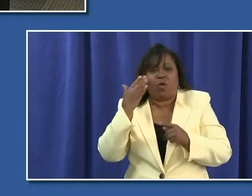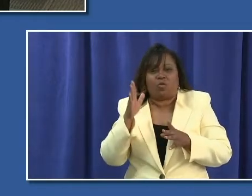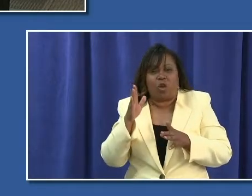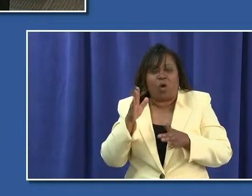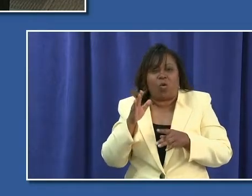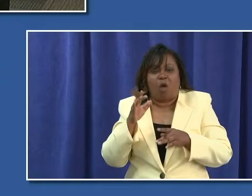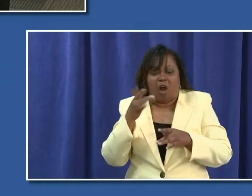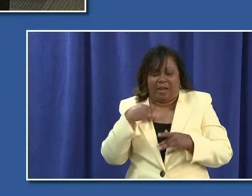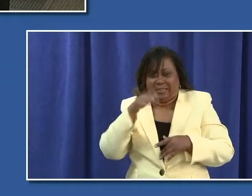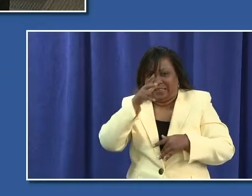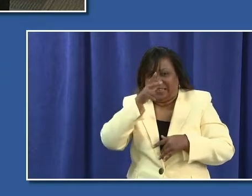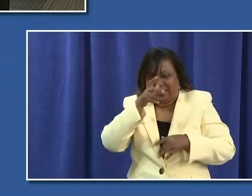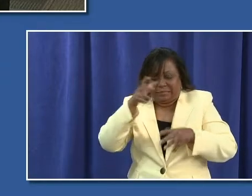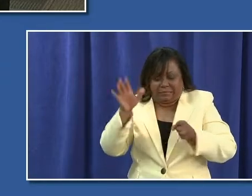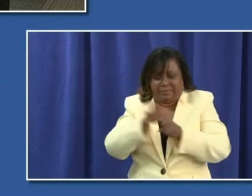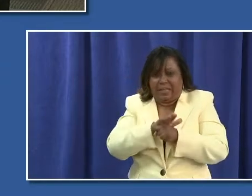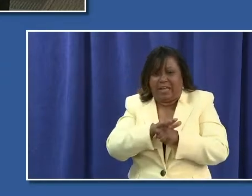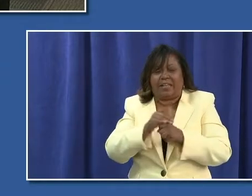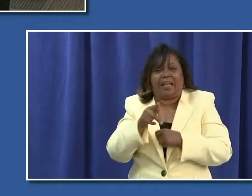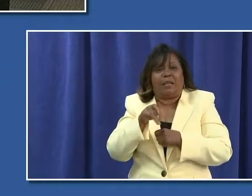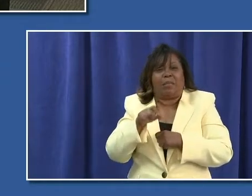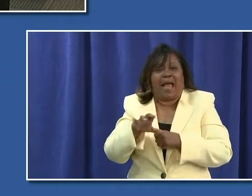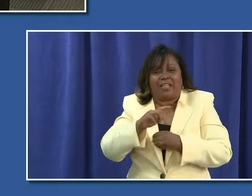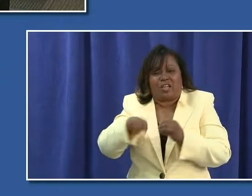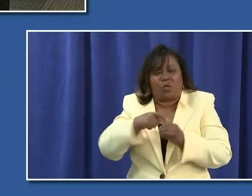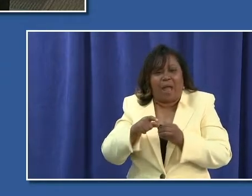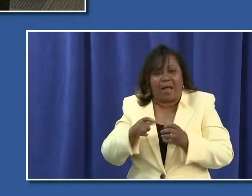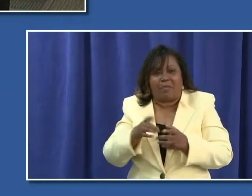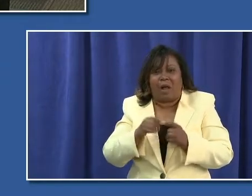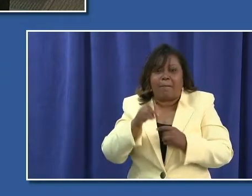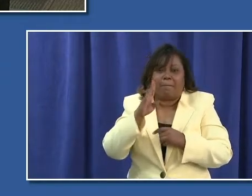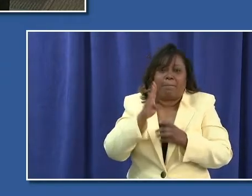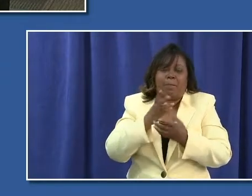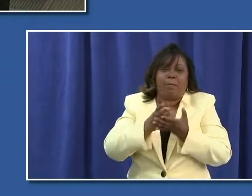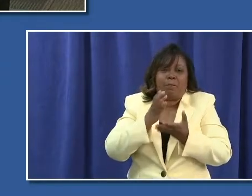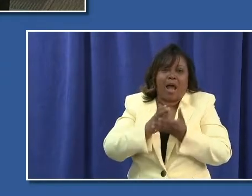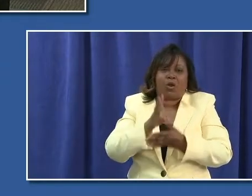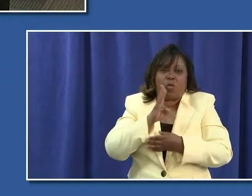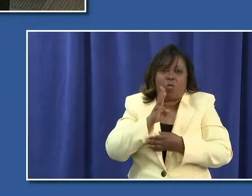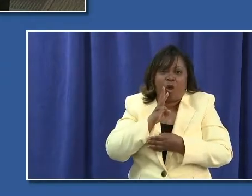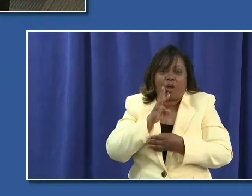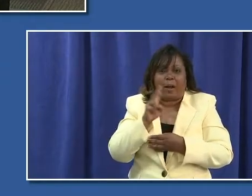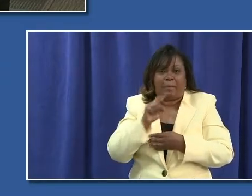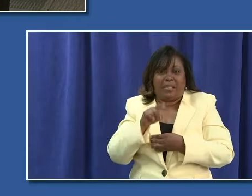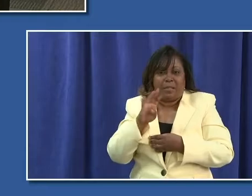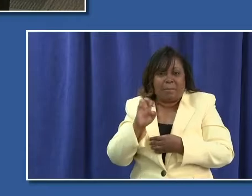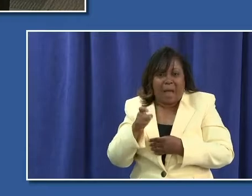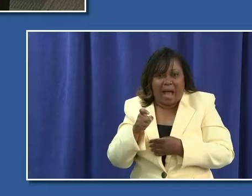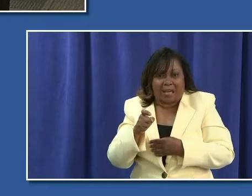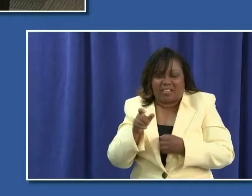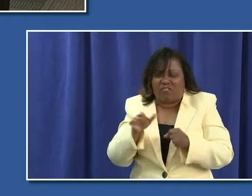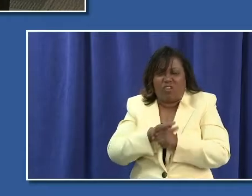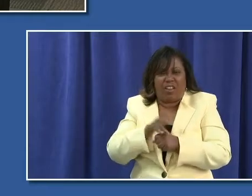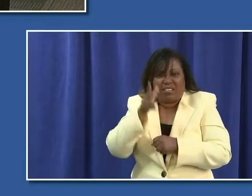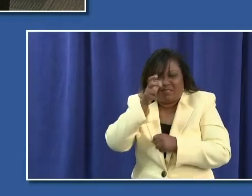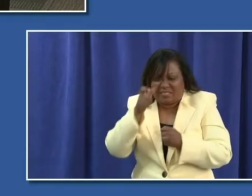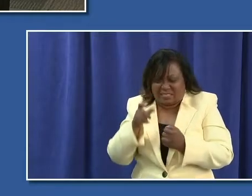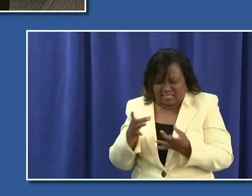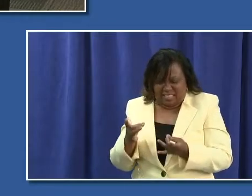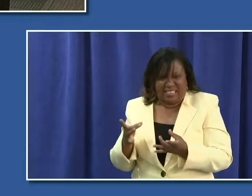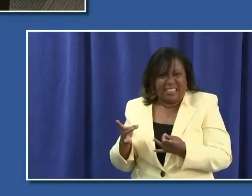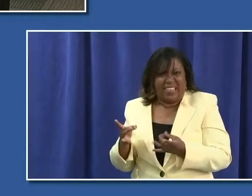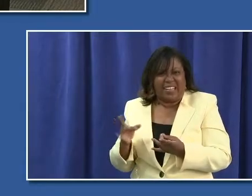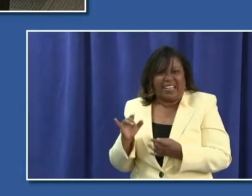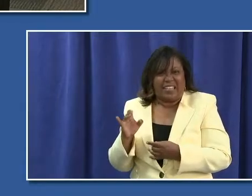are contaminating, such as the plastic that wraps the cases of bottled water, pizza boxes. So